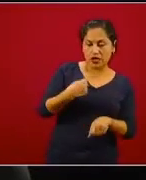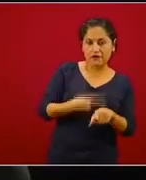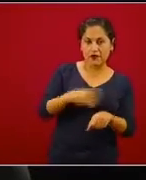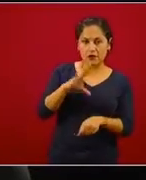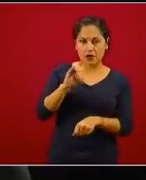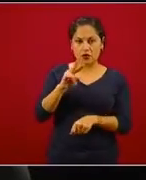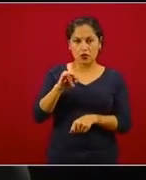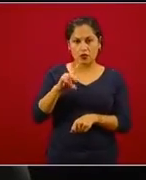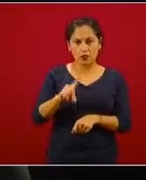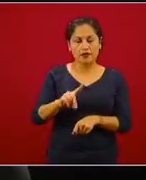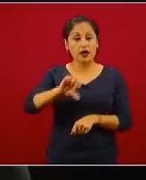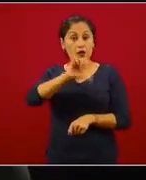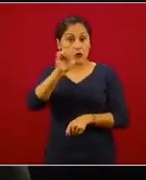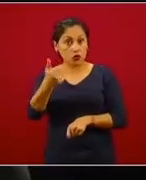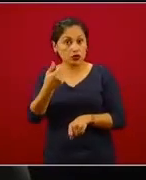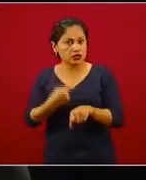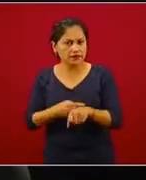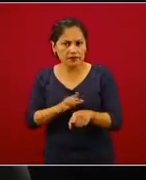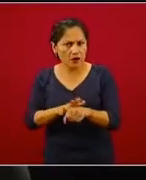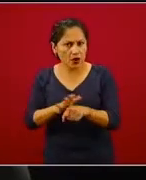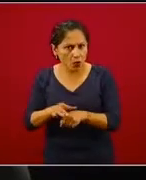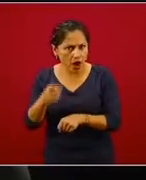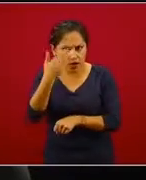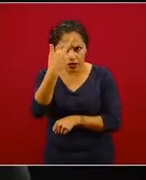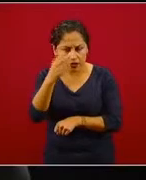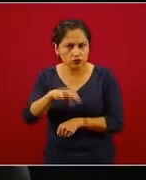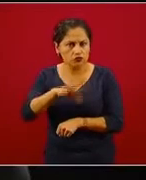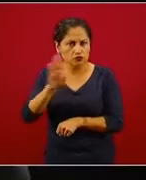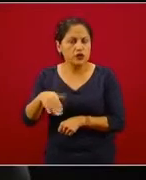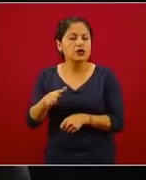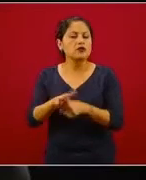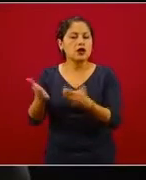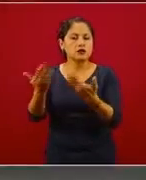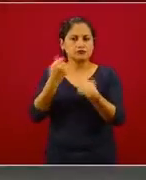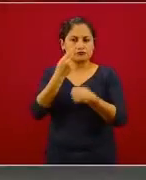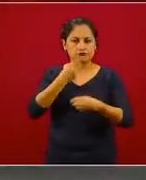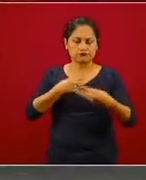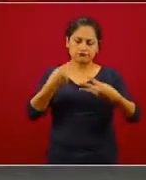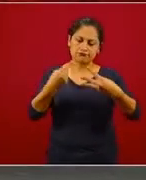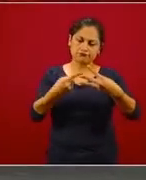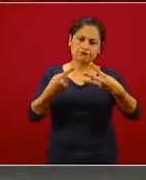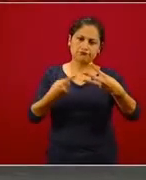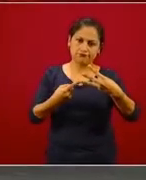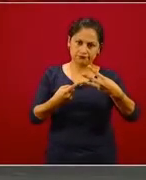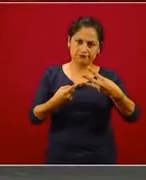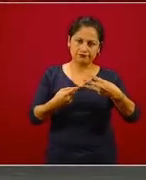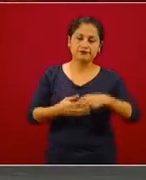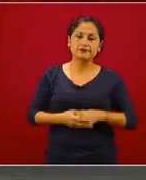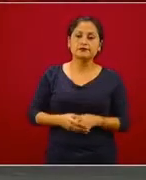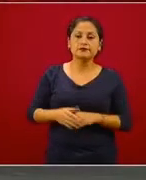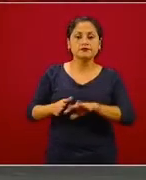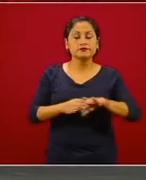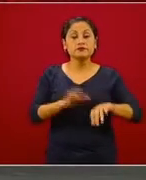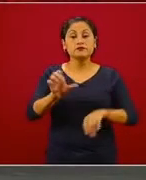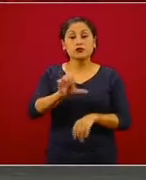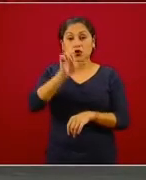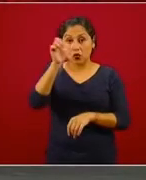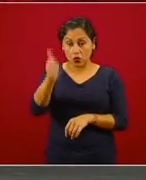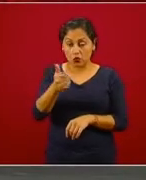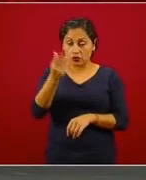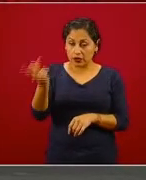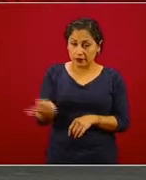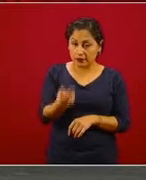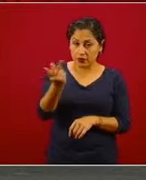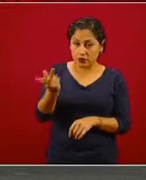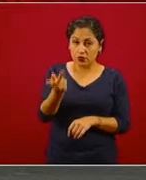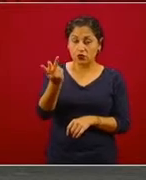this period, so what are people dying from on top of COVID?